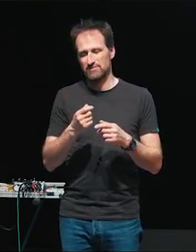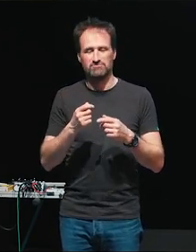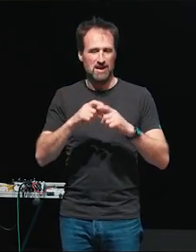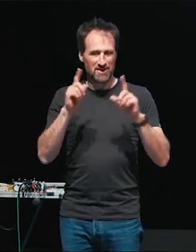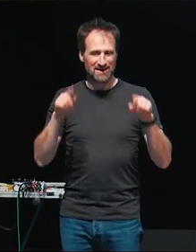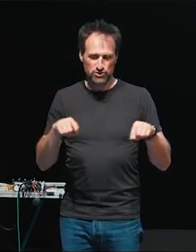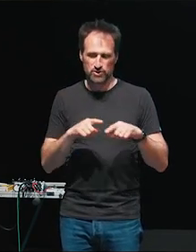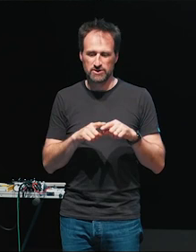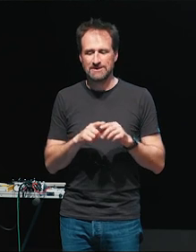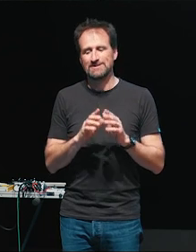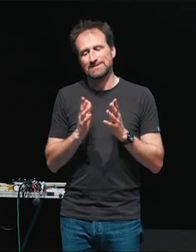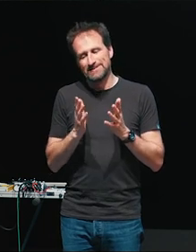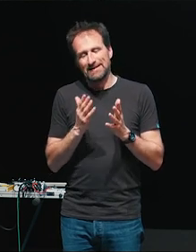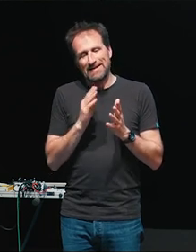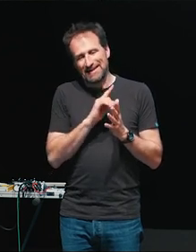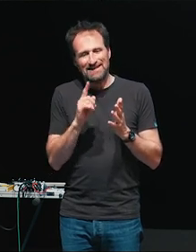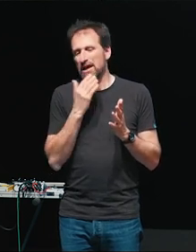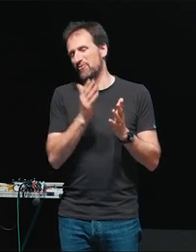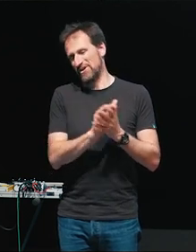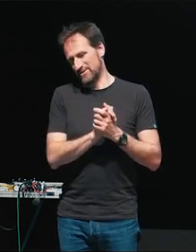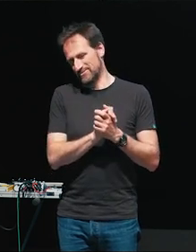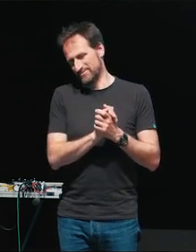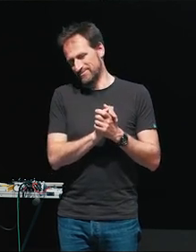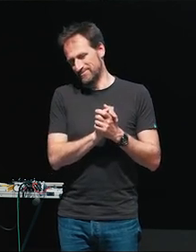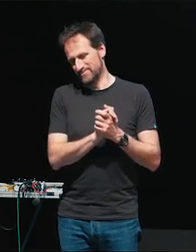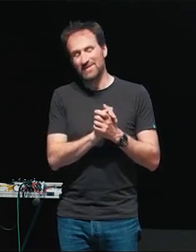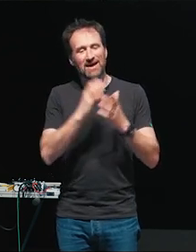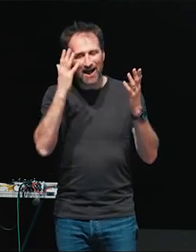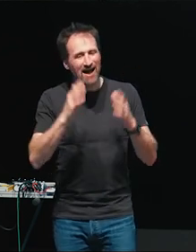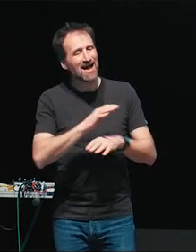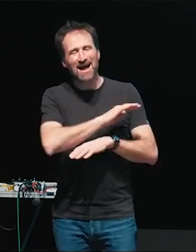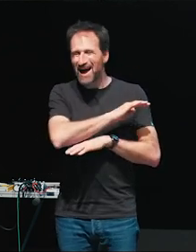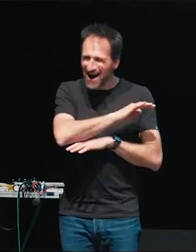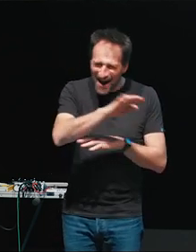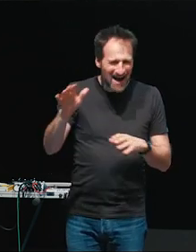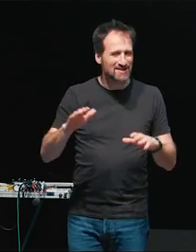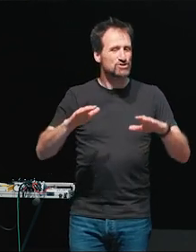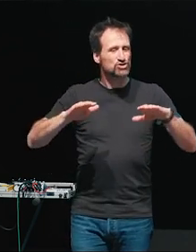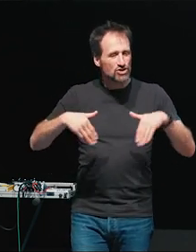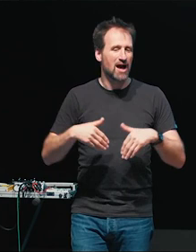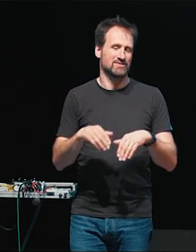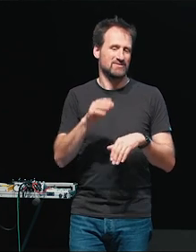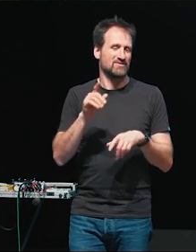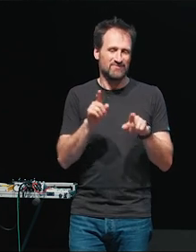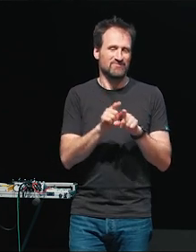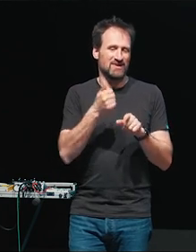monolith. You know, every single thing will start out as a monolith. That's where my previous learnings come into picture.